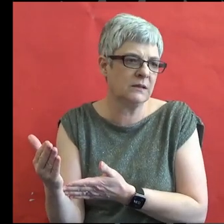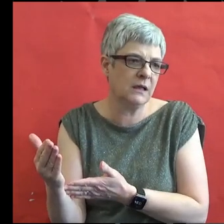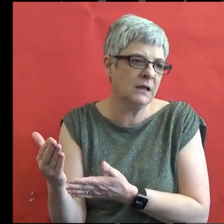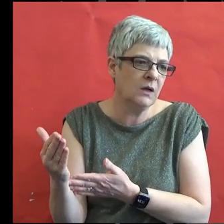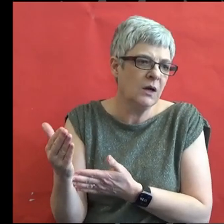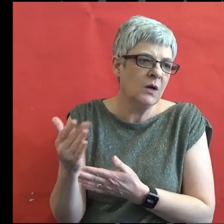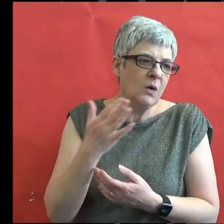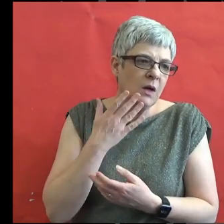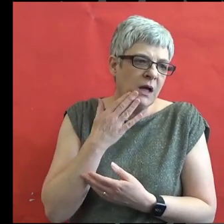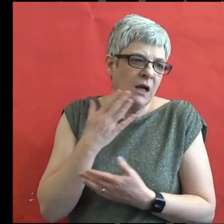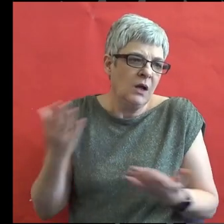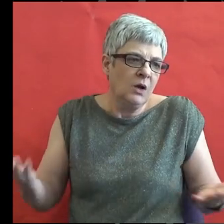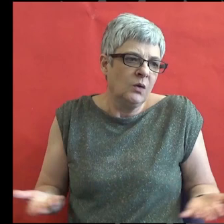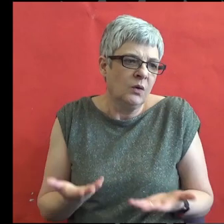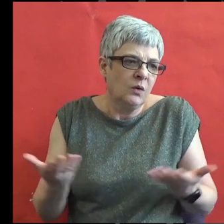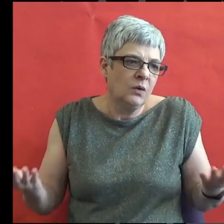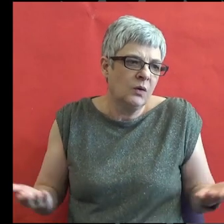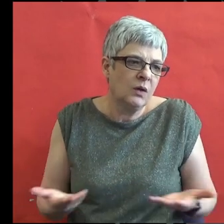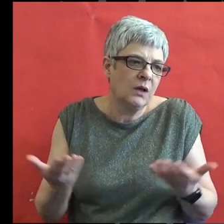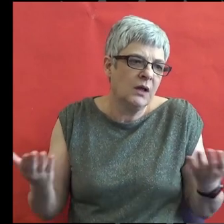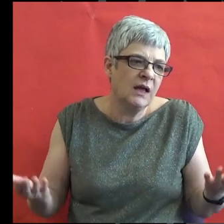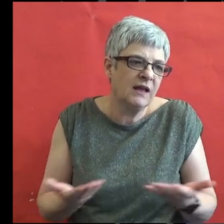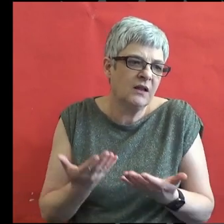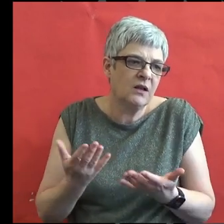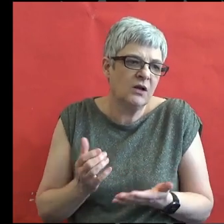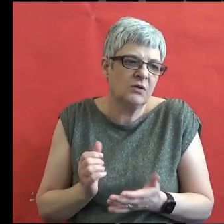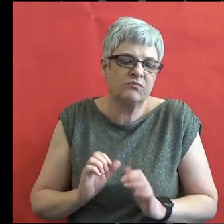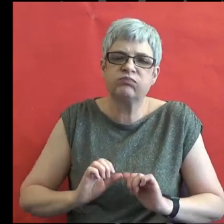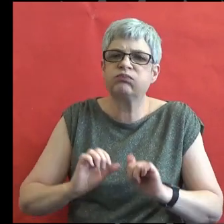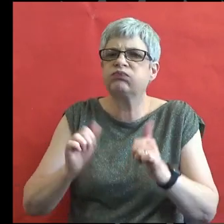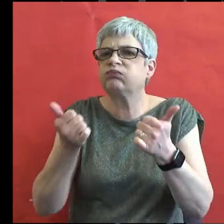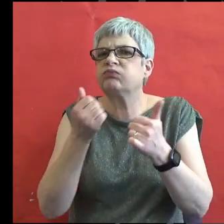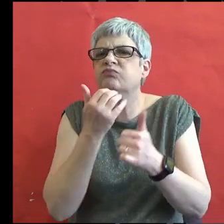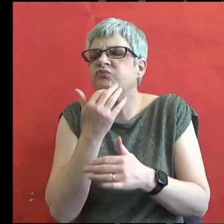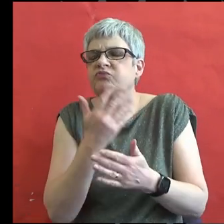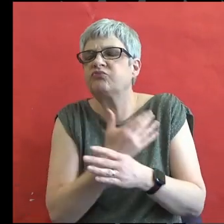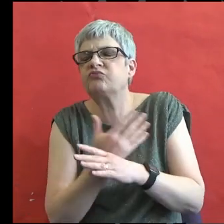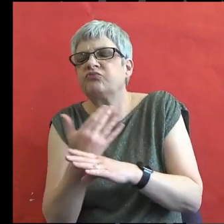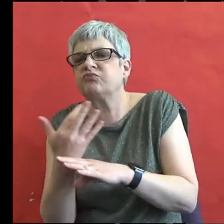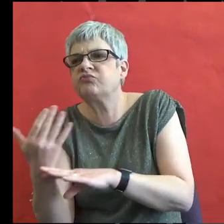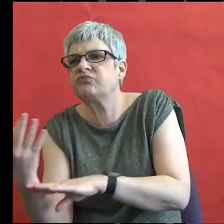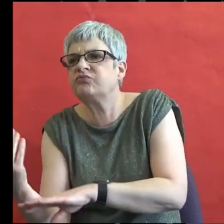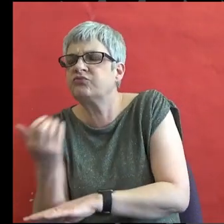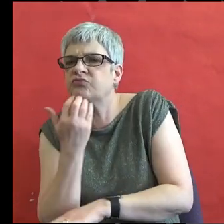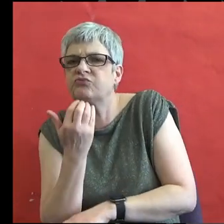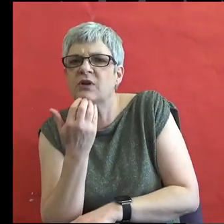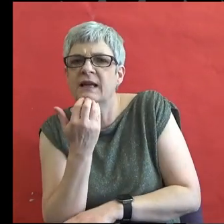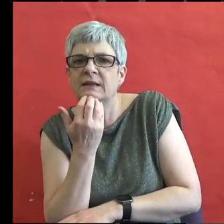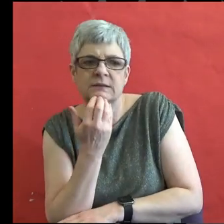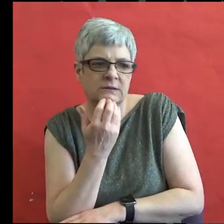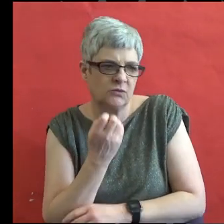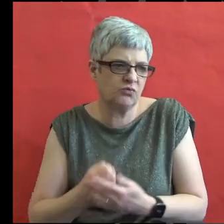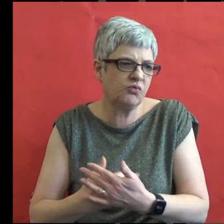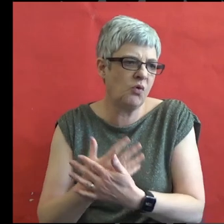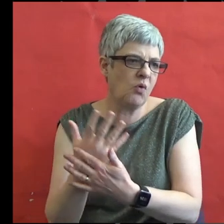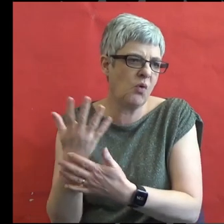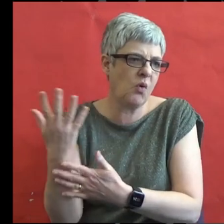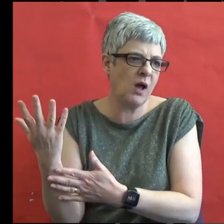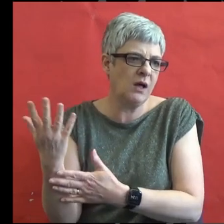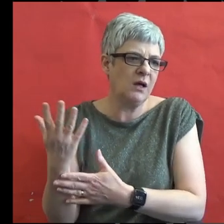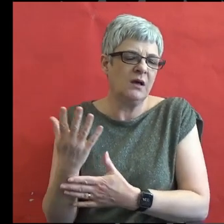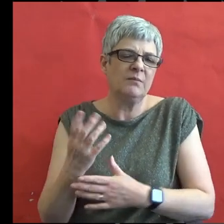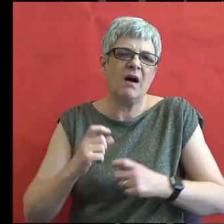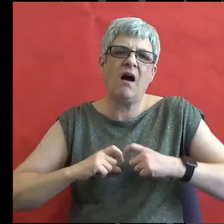purifies, and where the greenest pastures grow, my aching